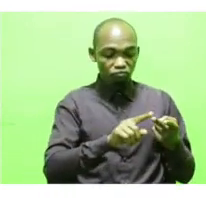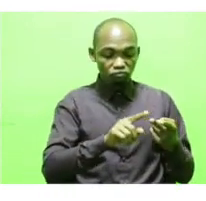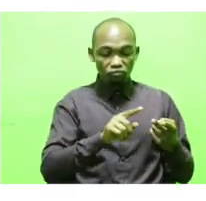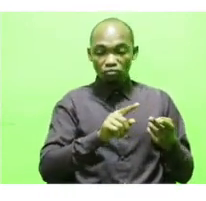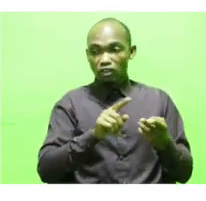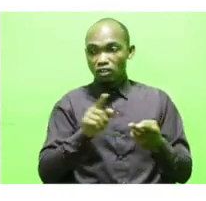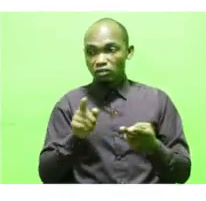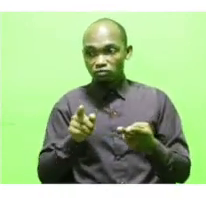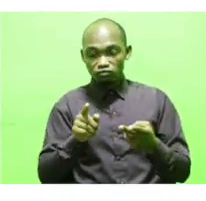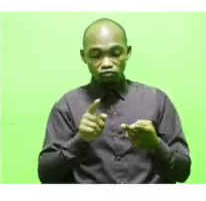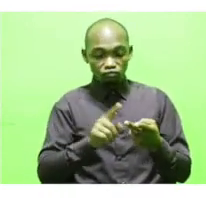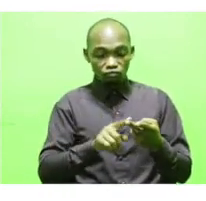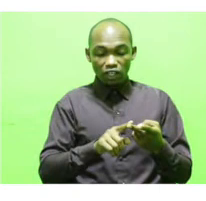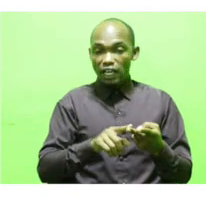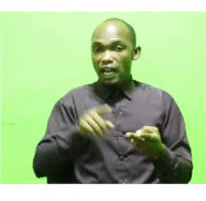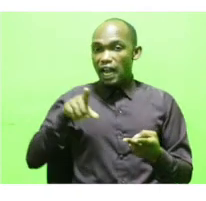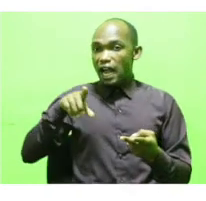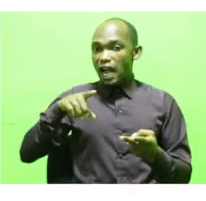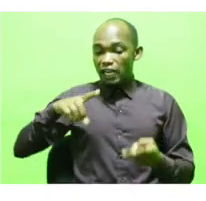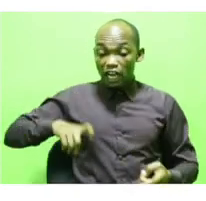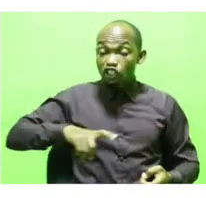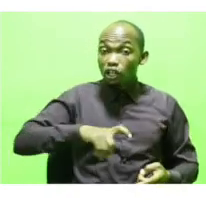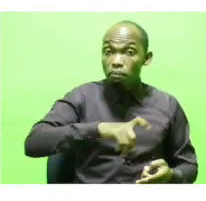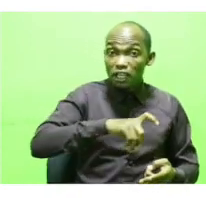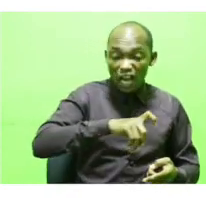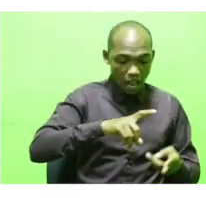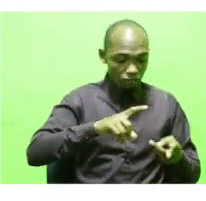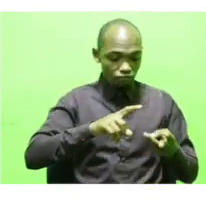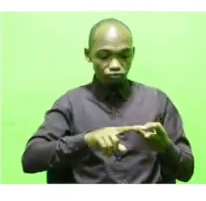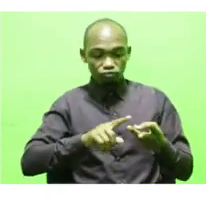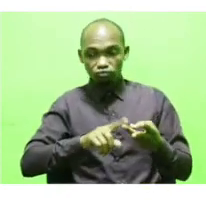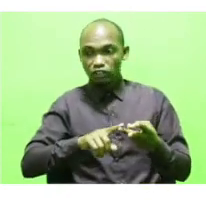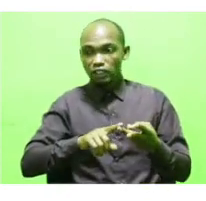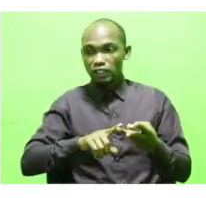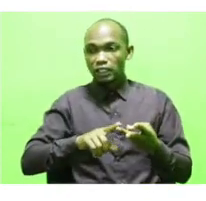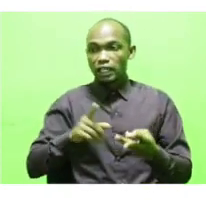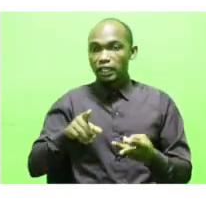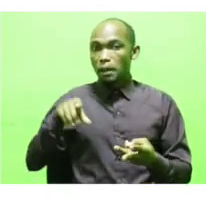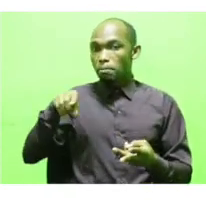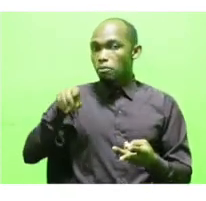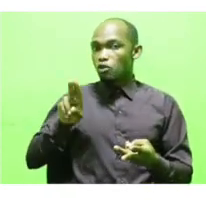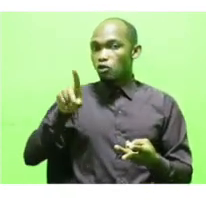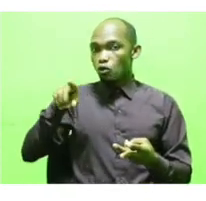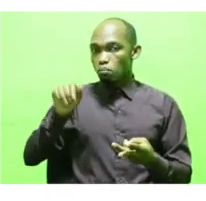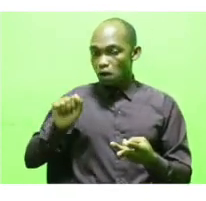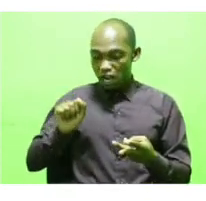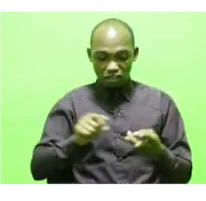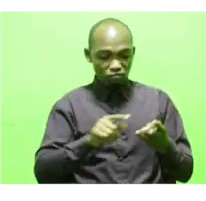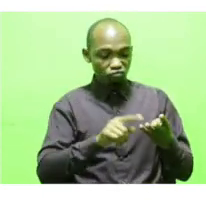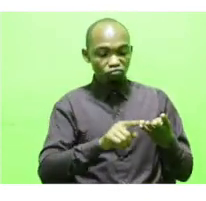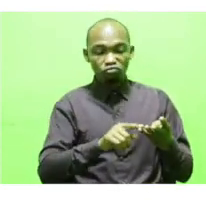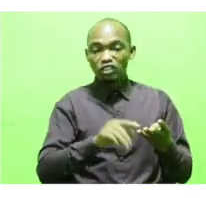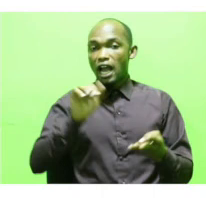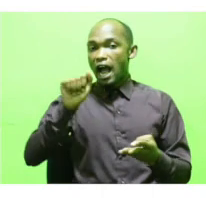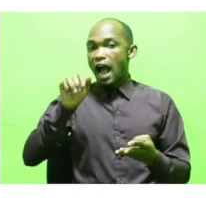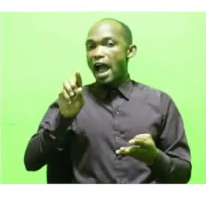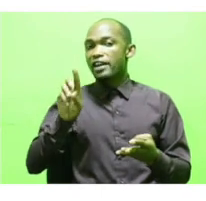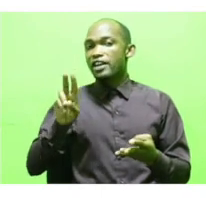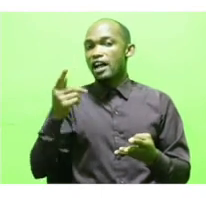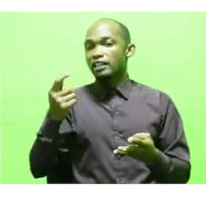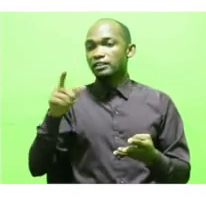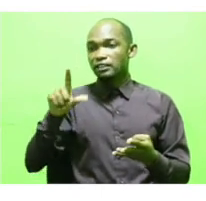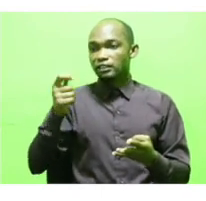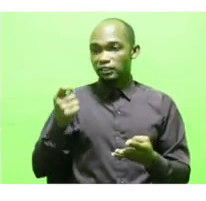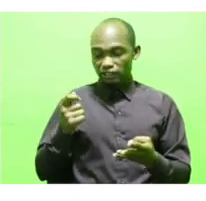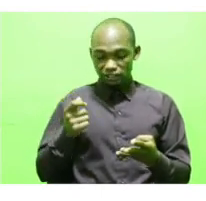called caterpillars, there's the pupa or chrysalis, and then there is the adult, which is the butterfly.